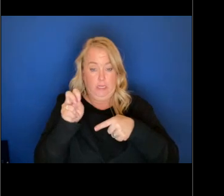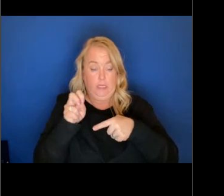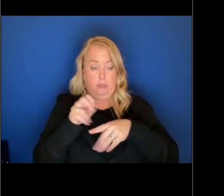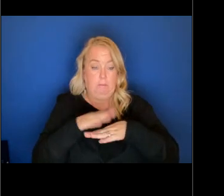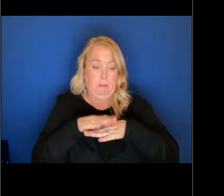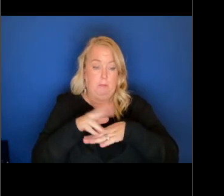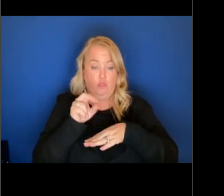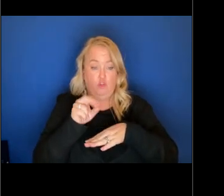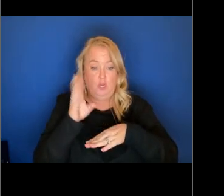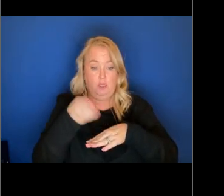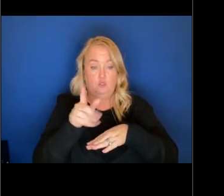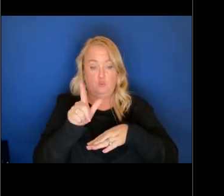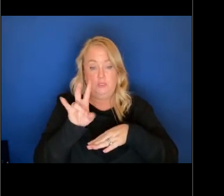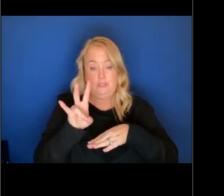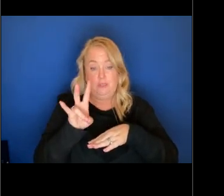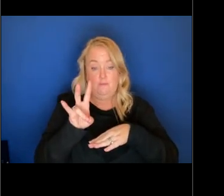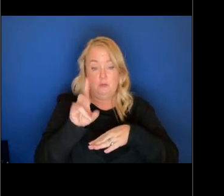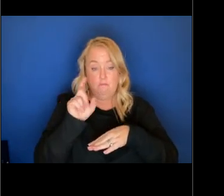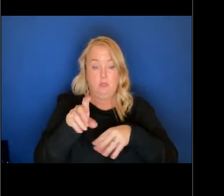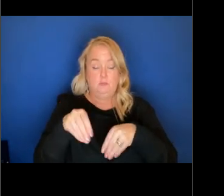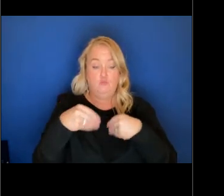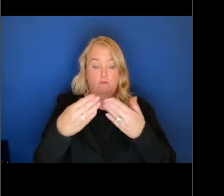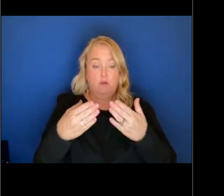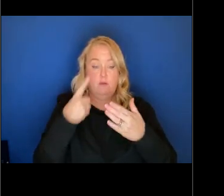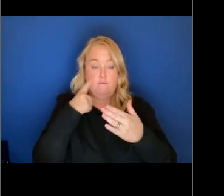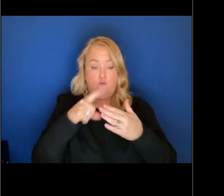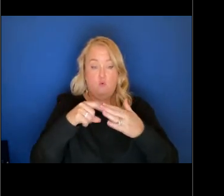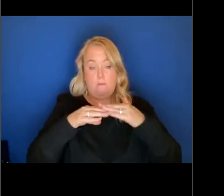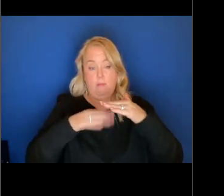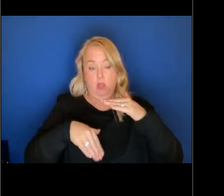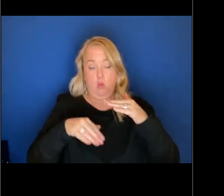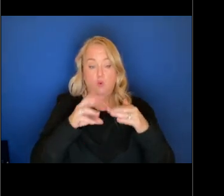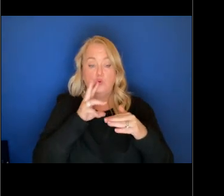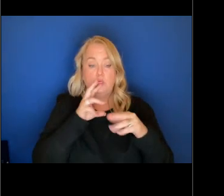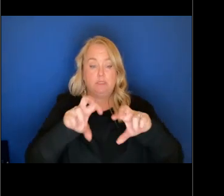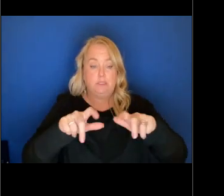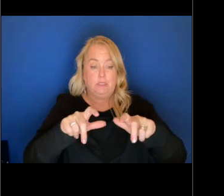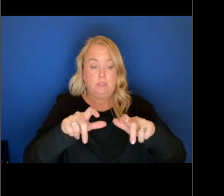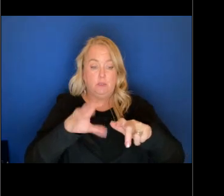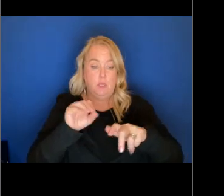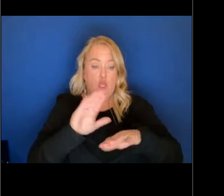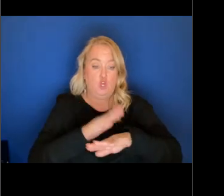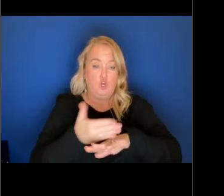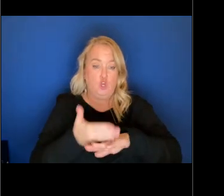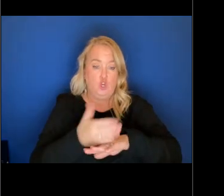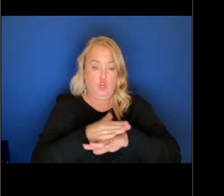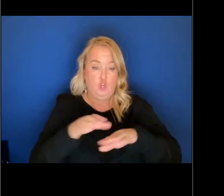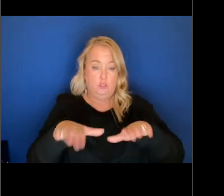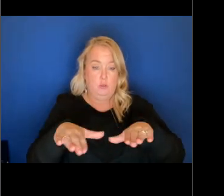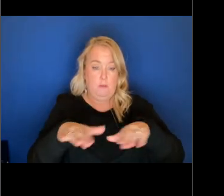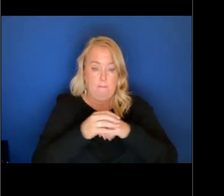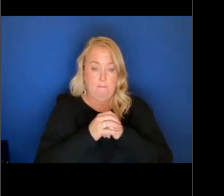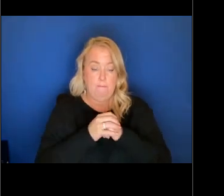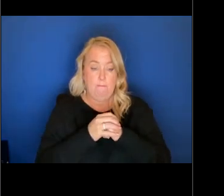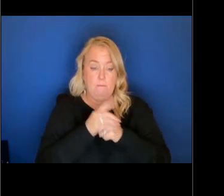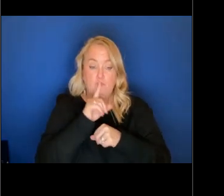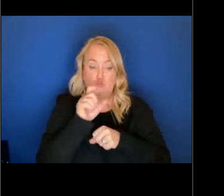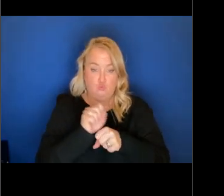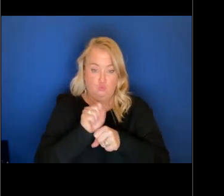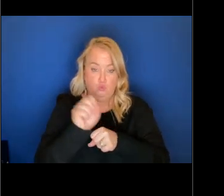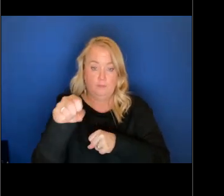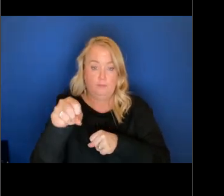inches wide by 27 inches high must be provided below sinks or cooktops. And that statement